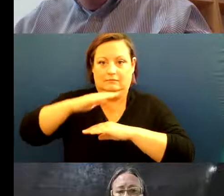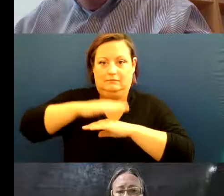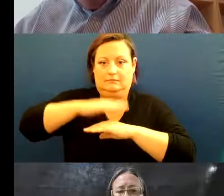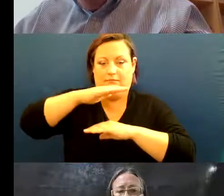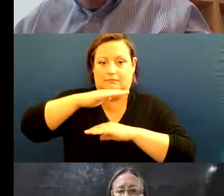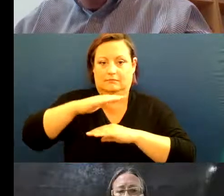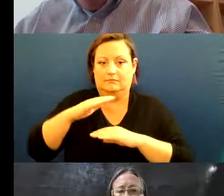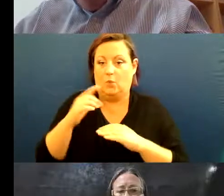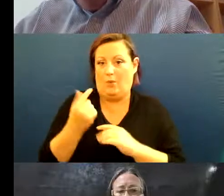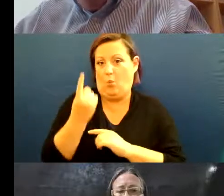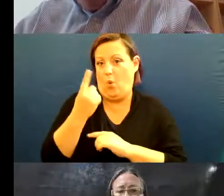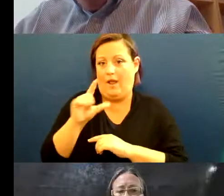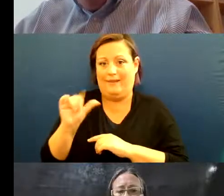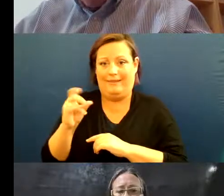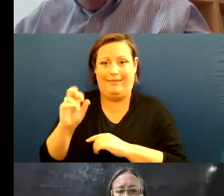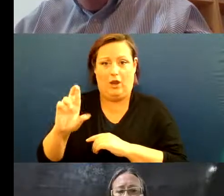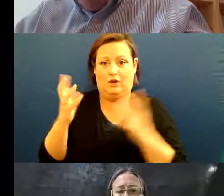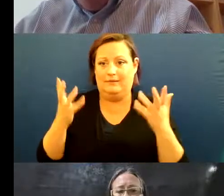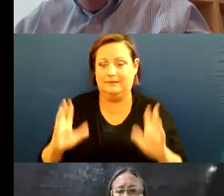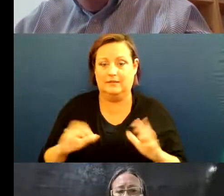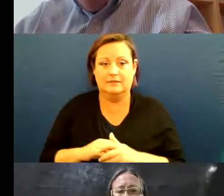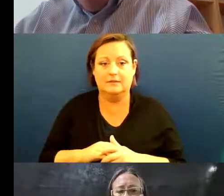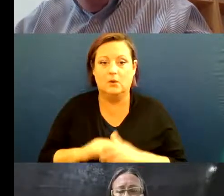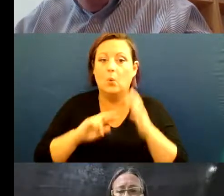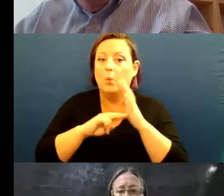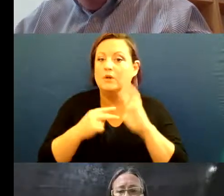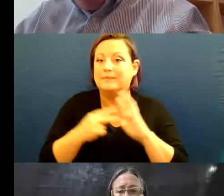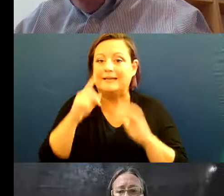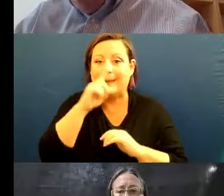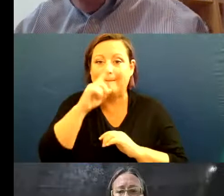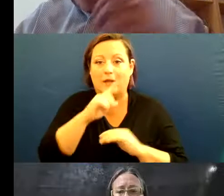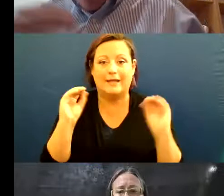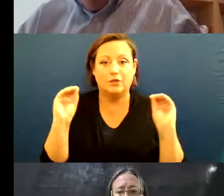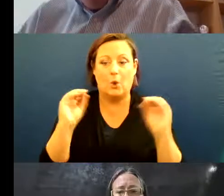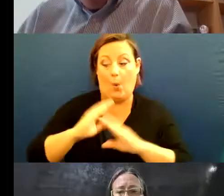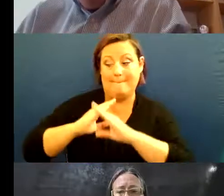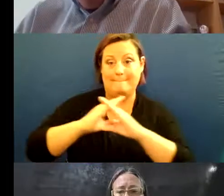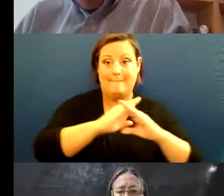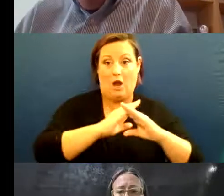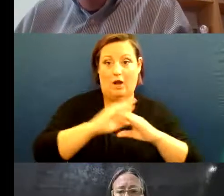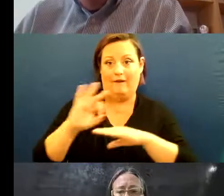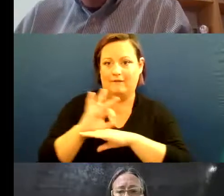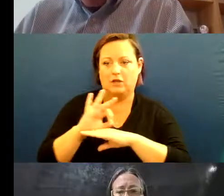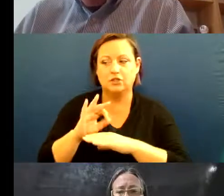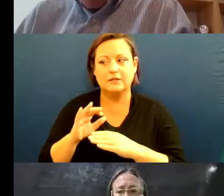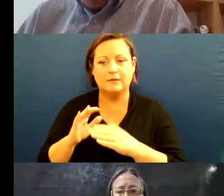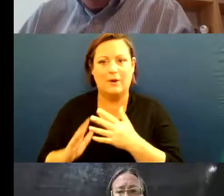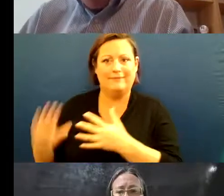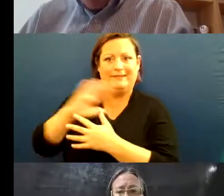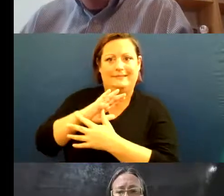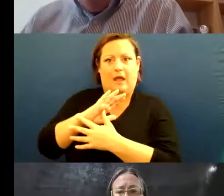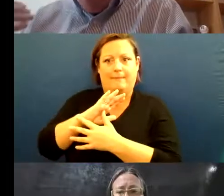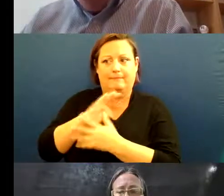So the mouse did not have barrier function. One of the main properties of the skin is that